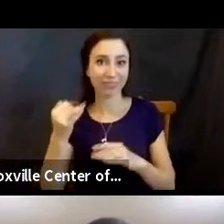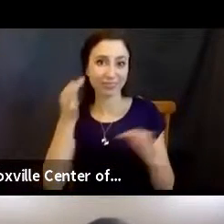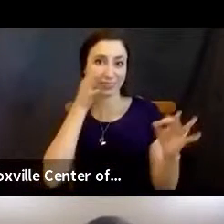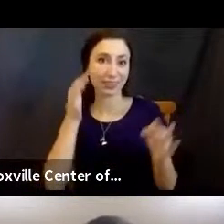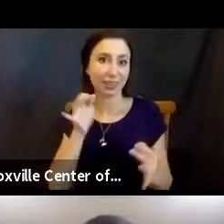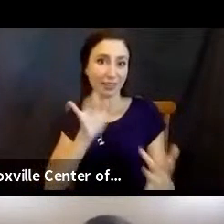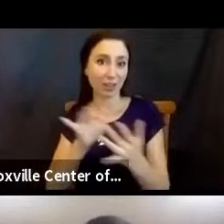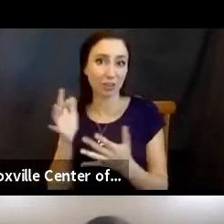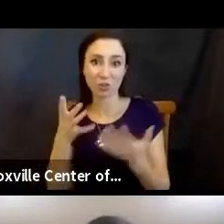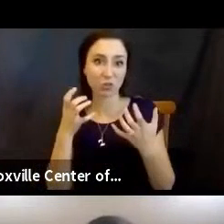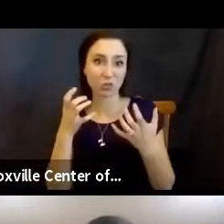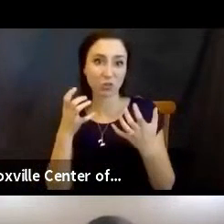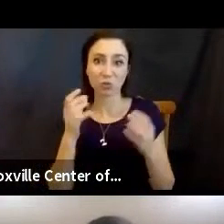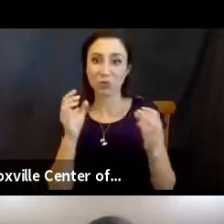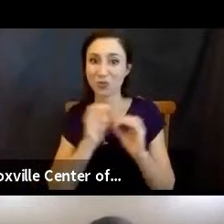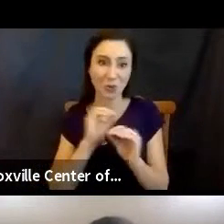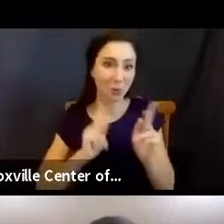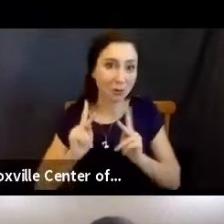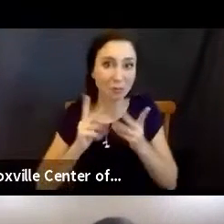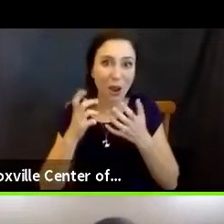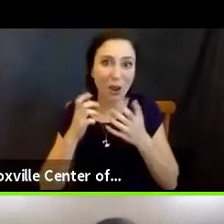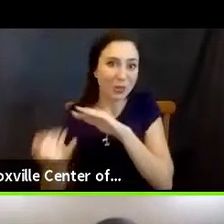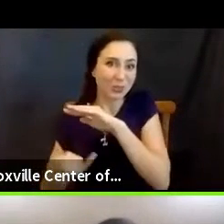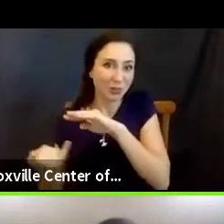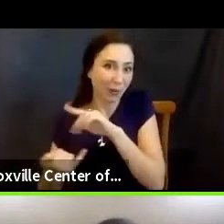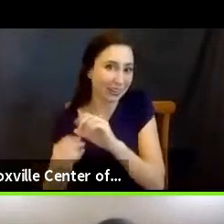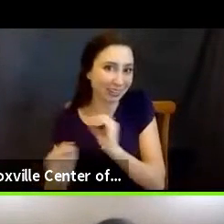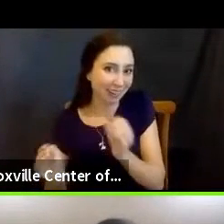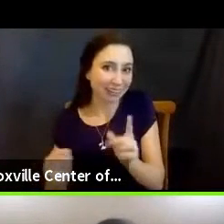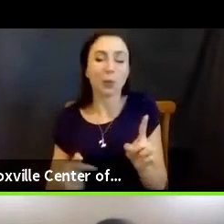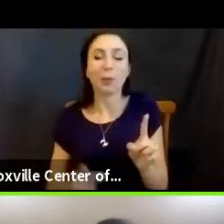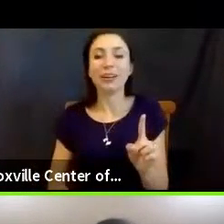nobody does. Yes, I think that has a lot to do with it.